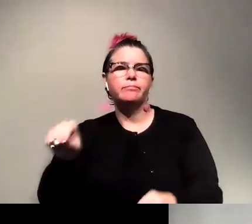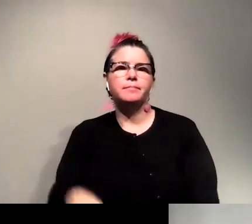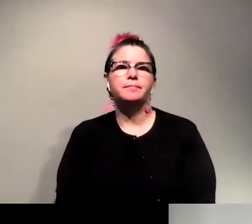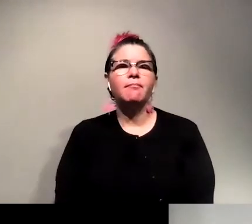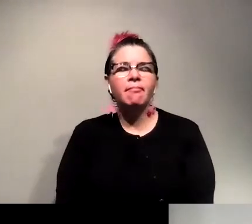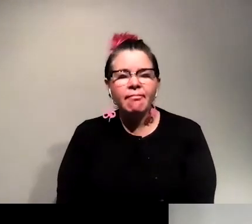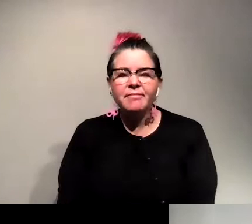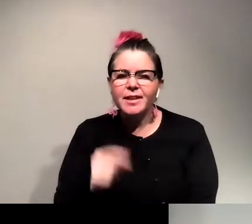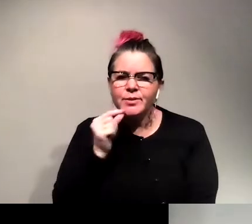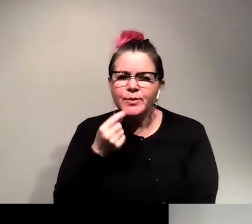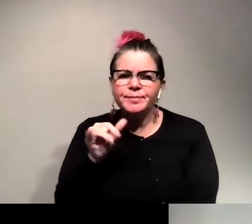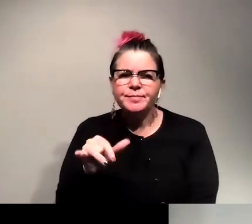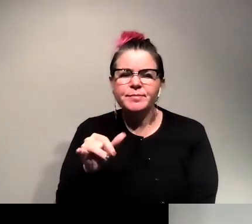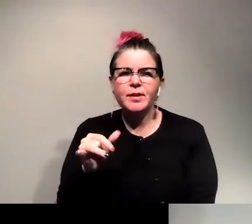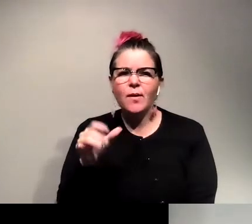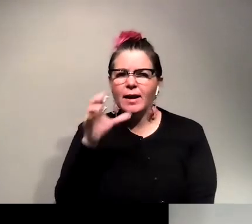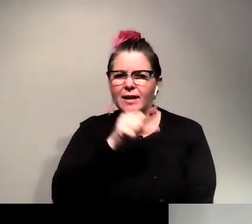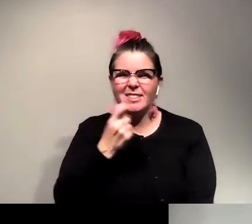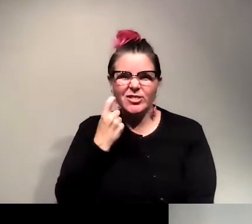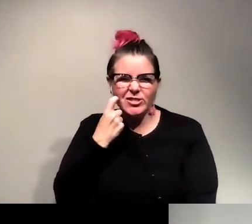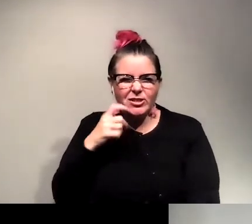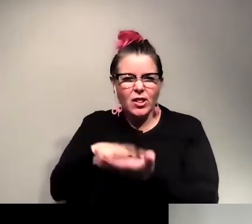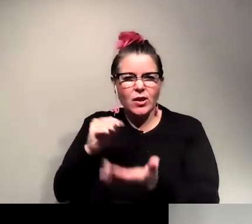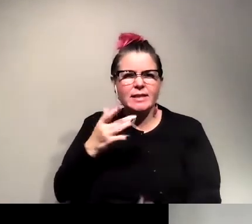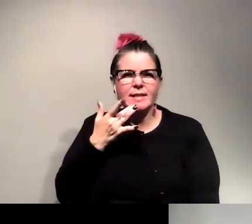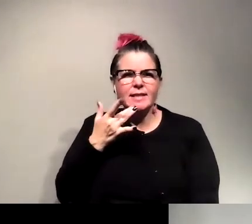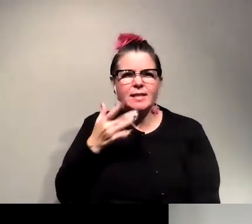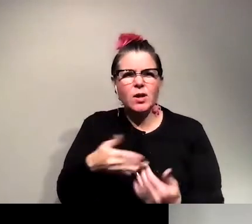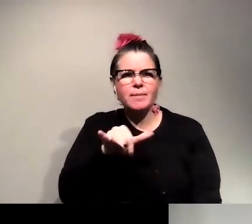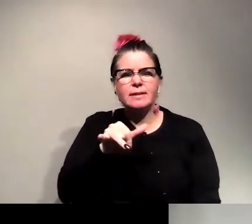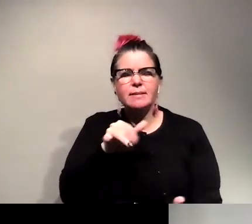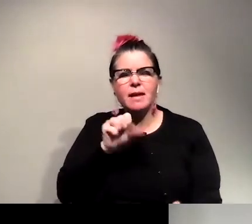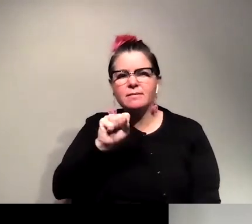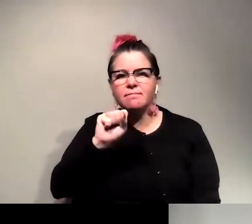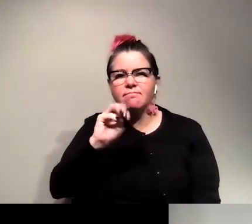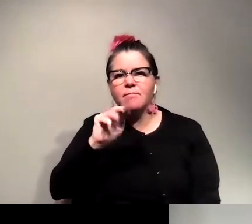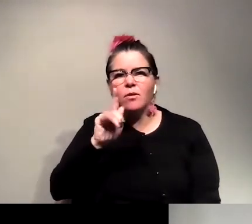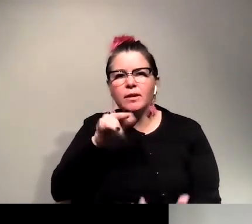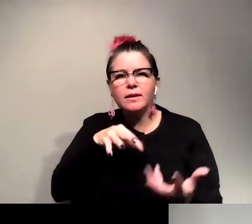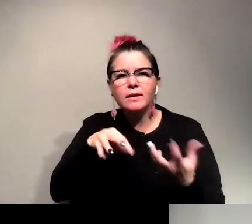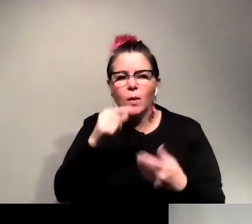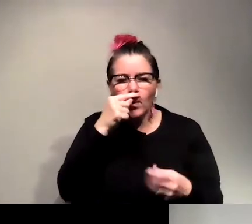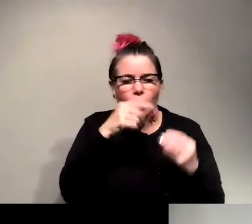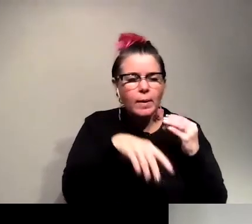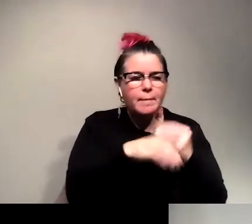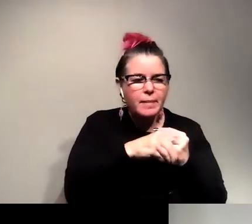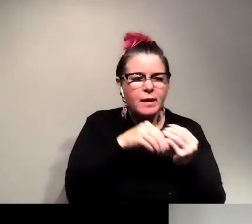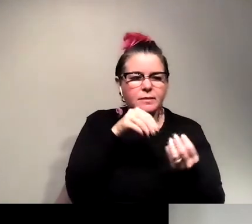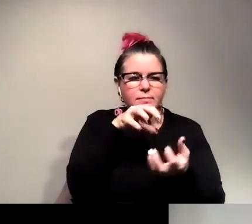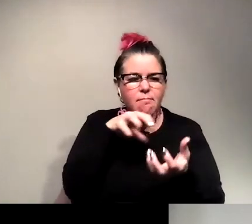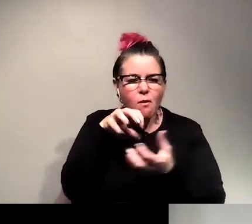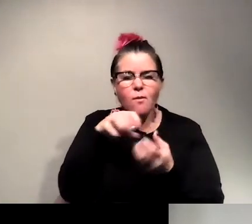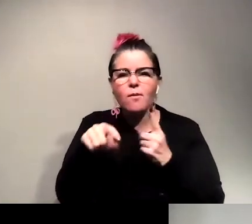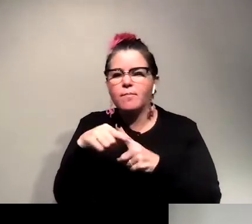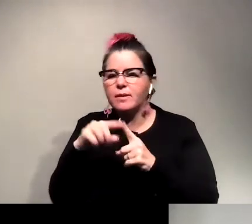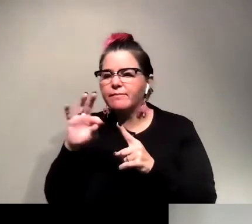cool. So apparently, yeah. I've recently learned that it tastes kind of like smoky. So like corn plus a smoky plus a fungus-y situation. And